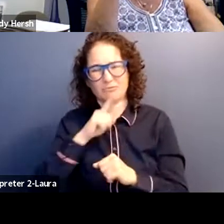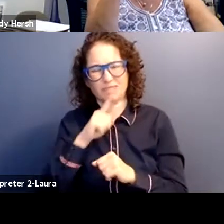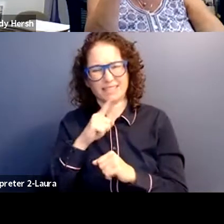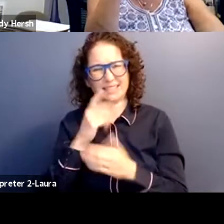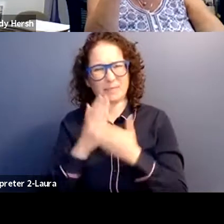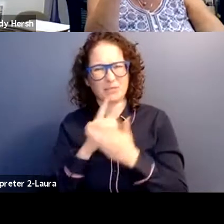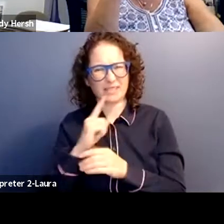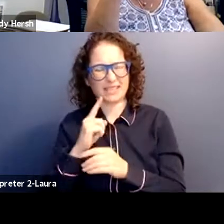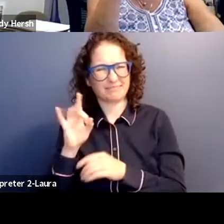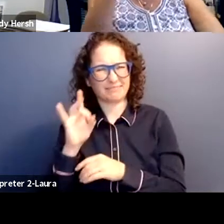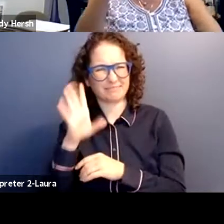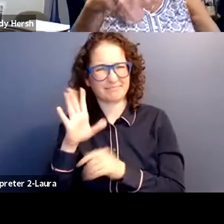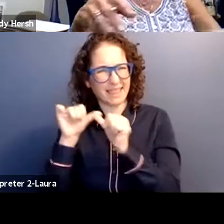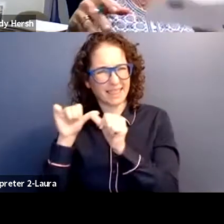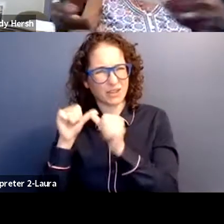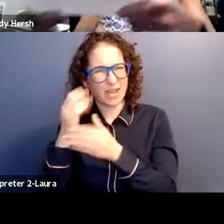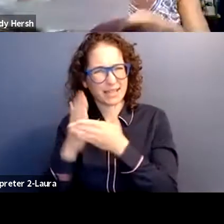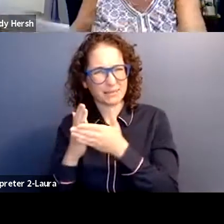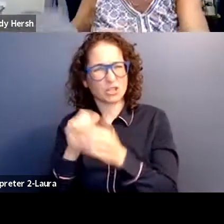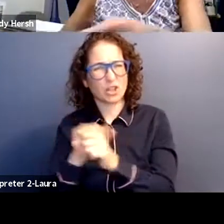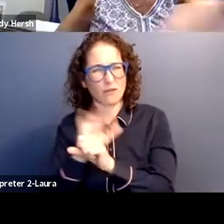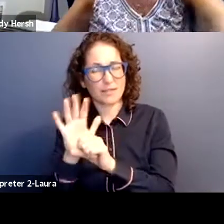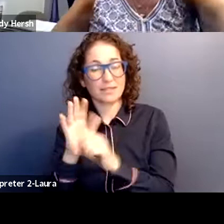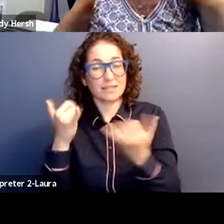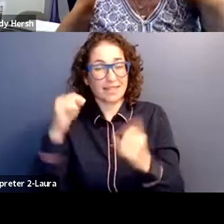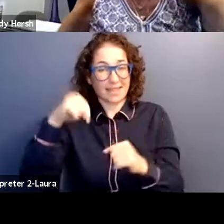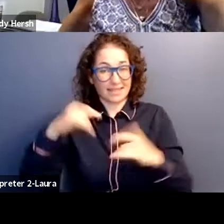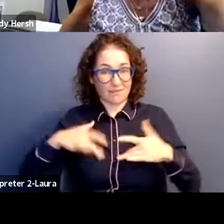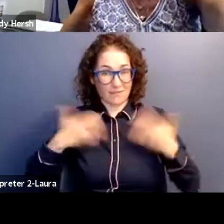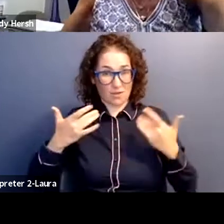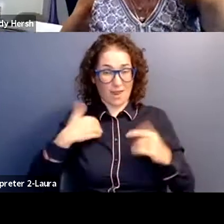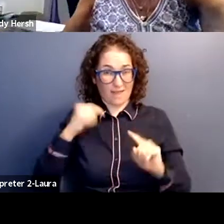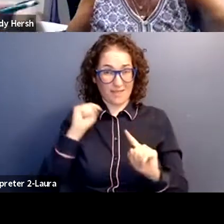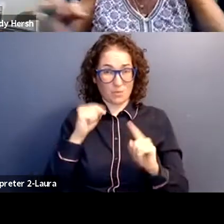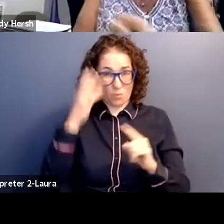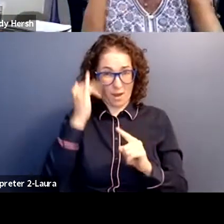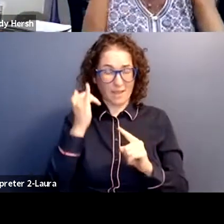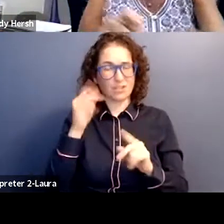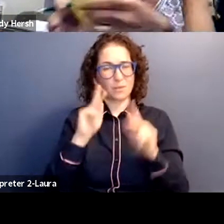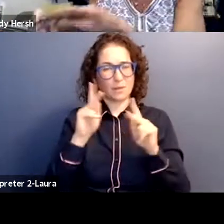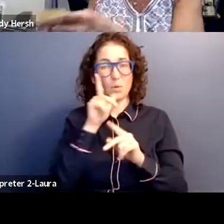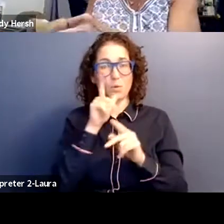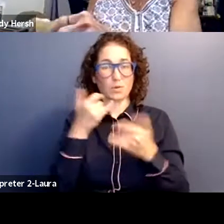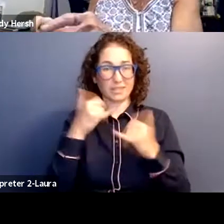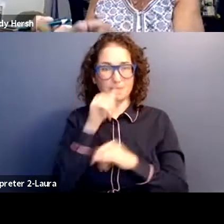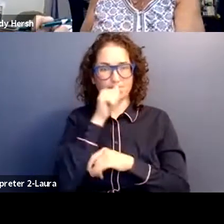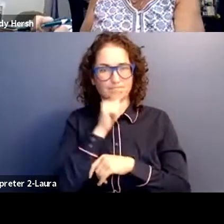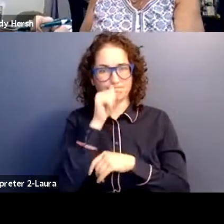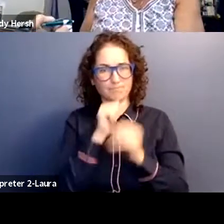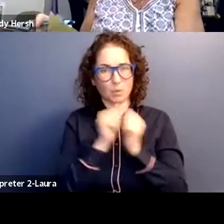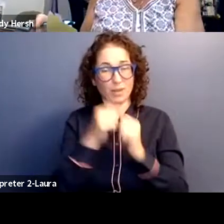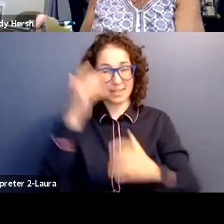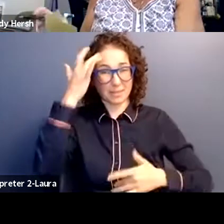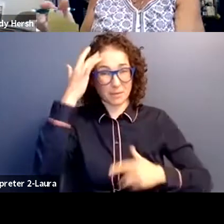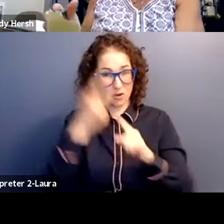aspects of COVID. And we're co-hosting this event today so that those who are currently contending with the long haul or symptoms come away